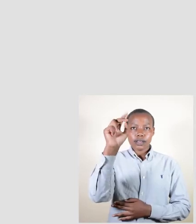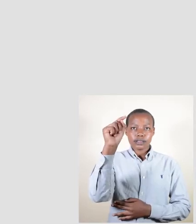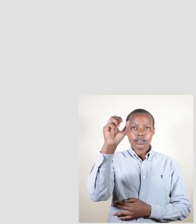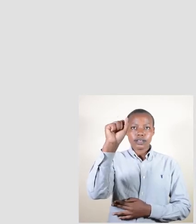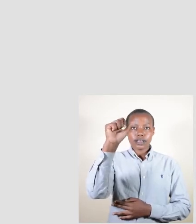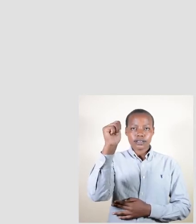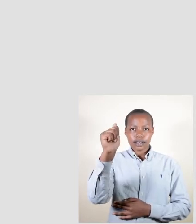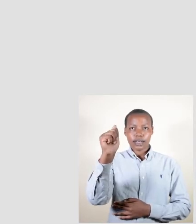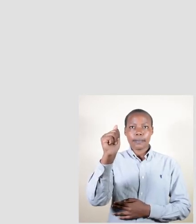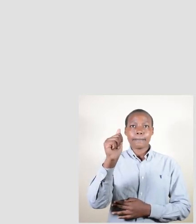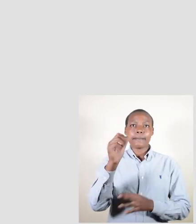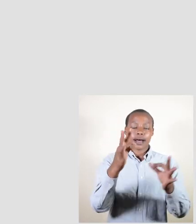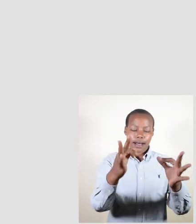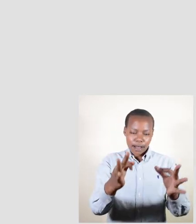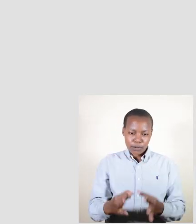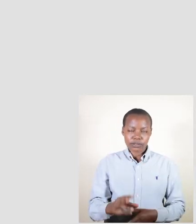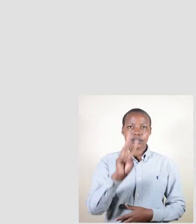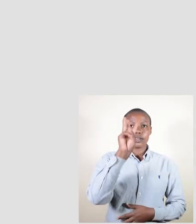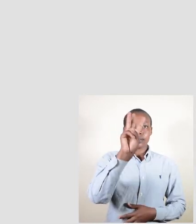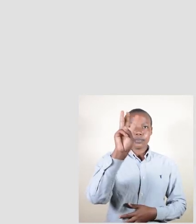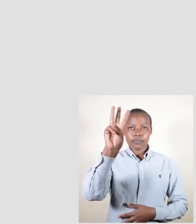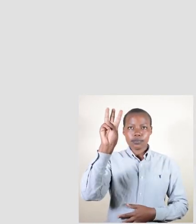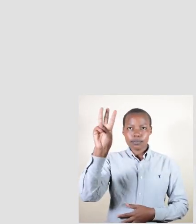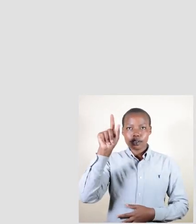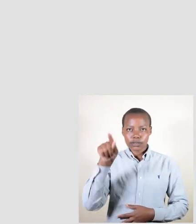NTSA portal on